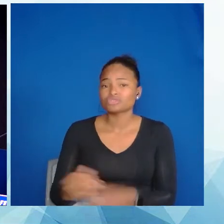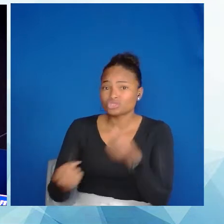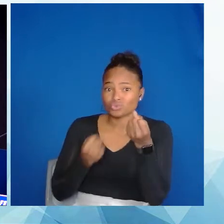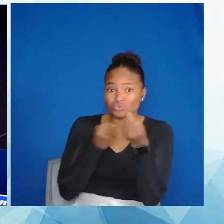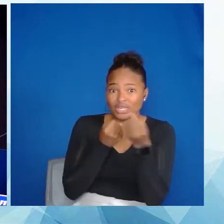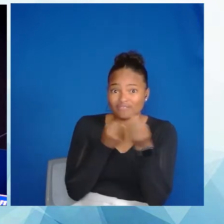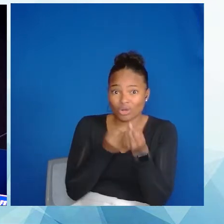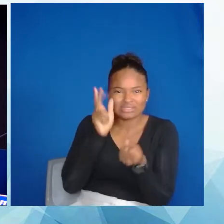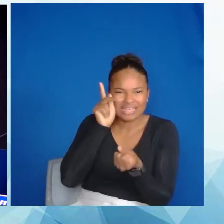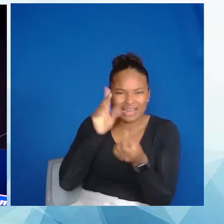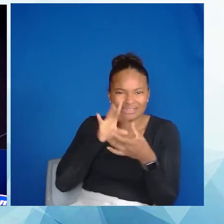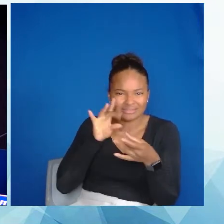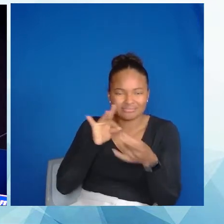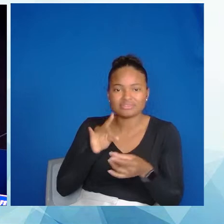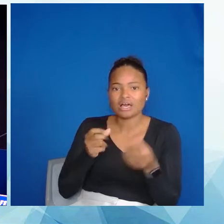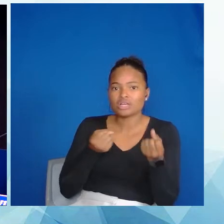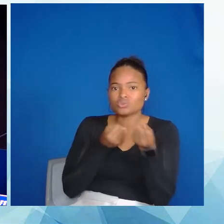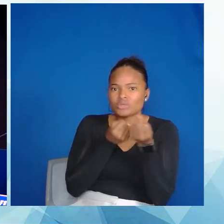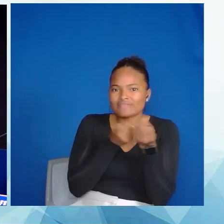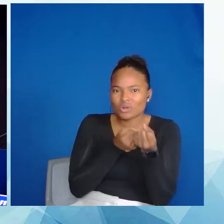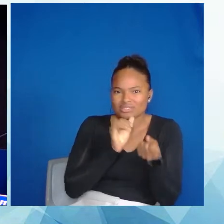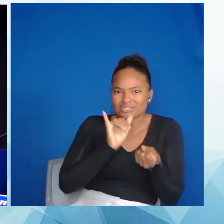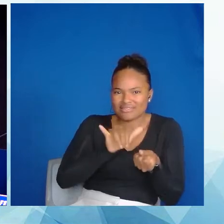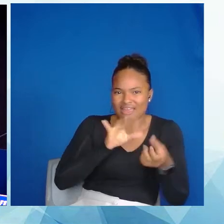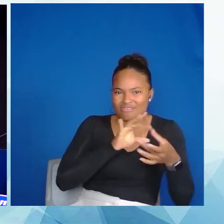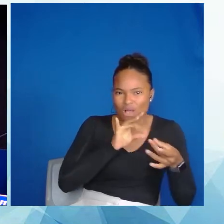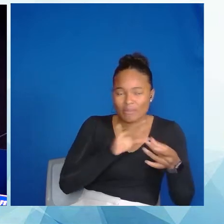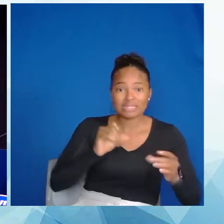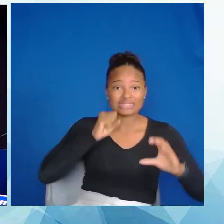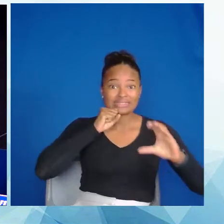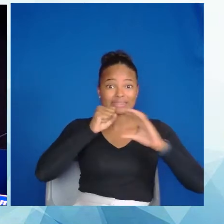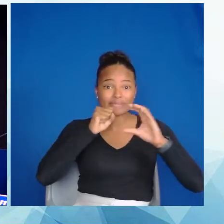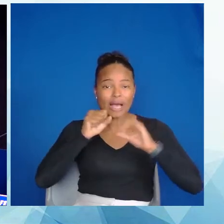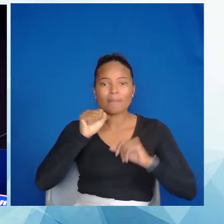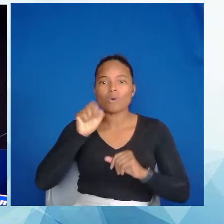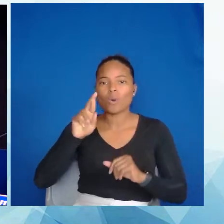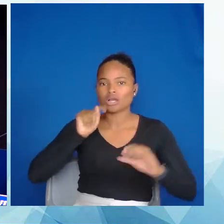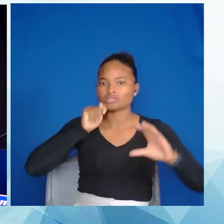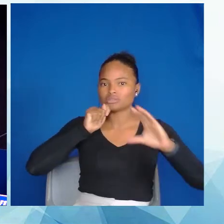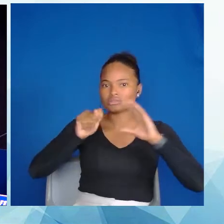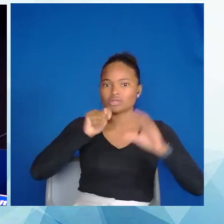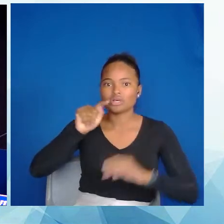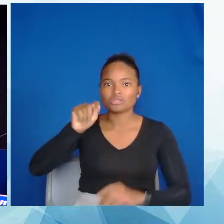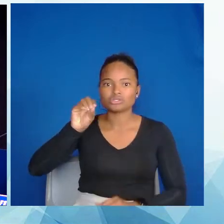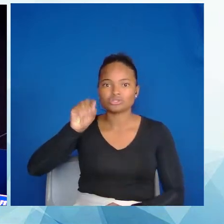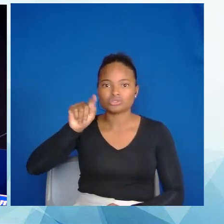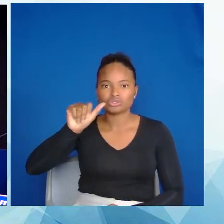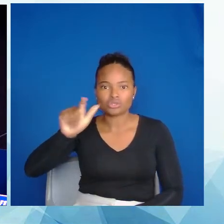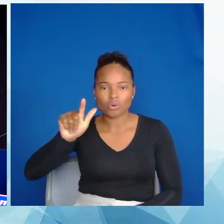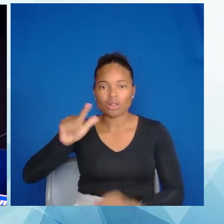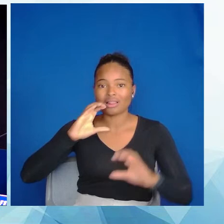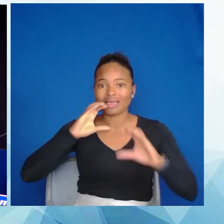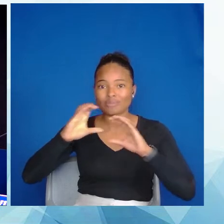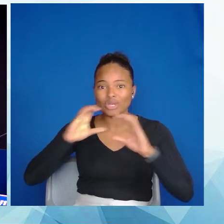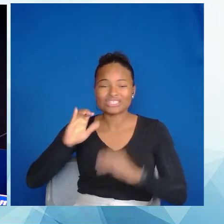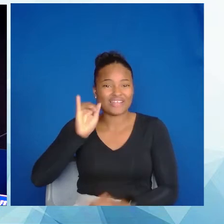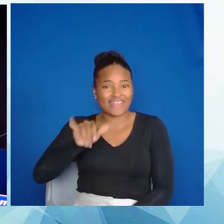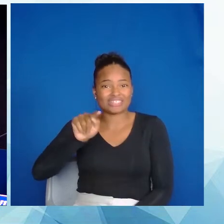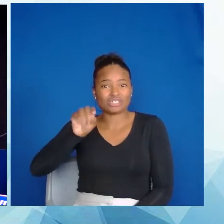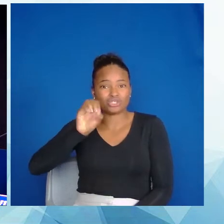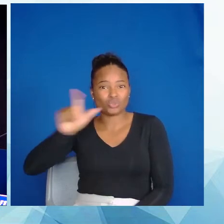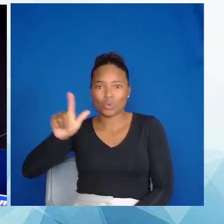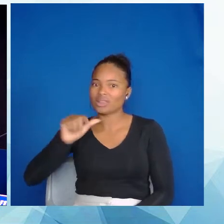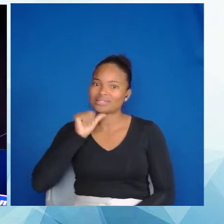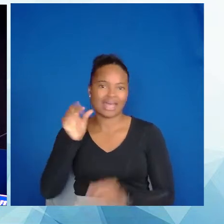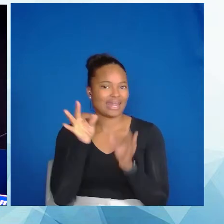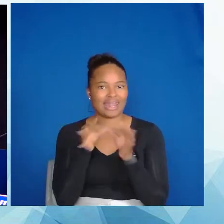saying, SIMCOM, or total communication, is a tool. Pardon the interpreter. It is a tool. It is not a language.